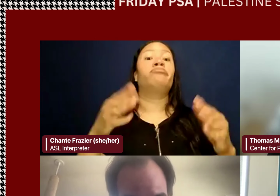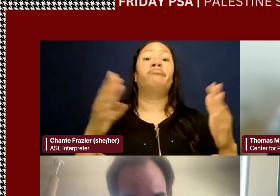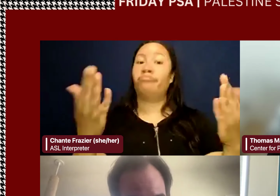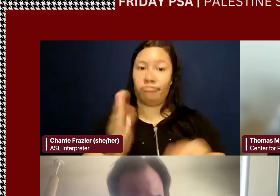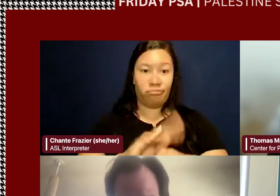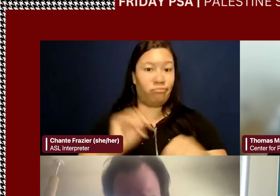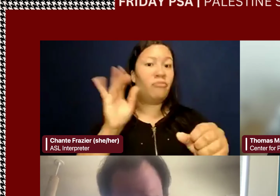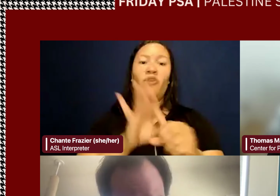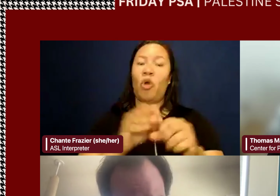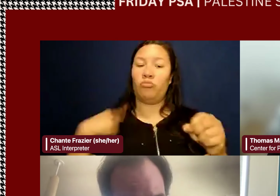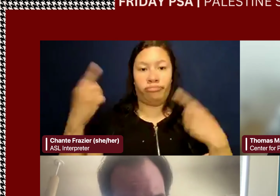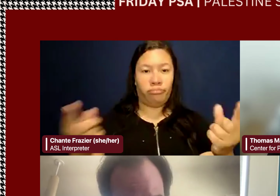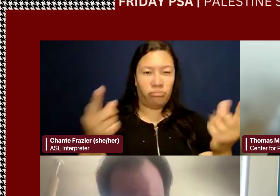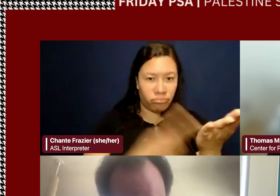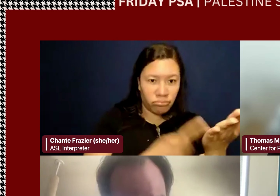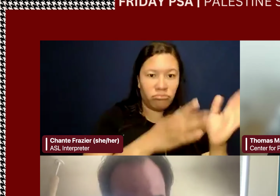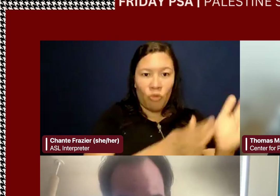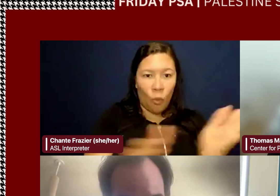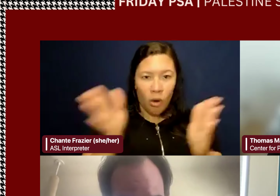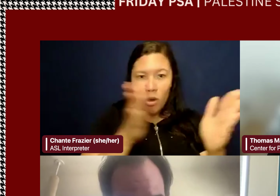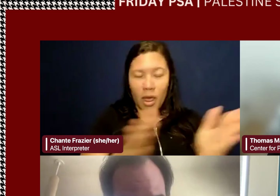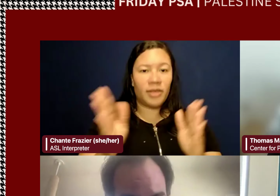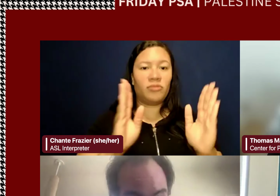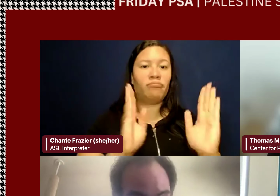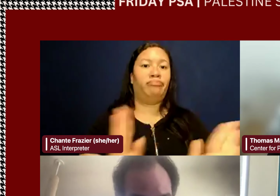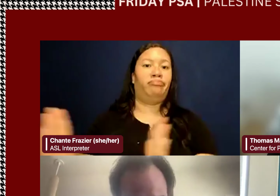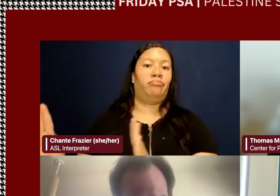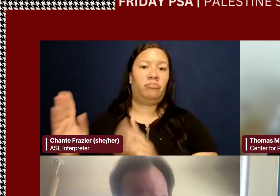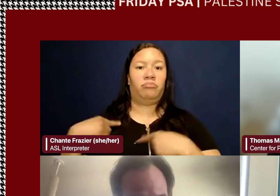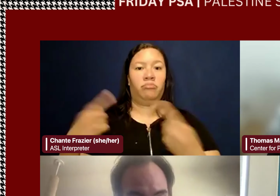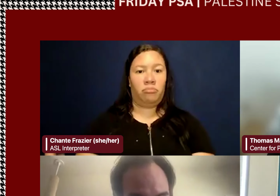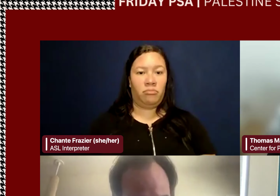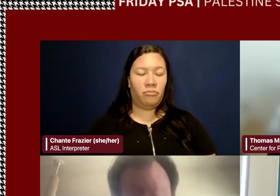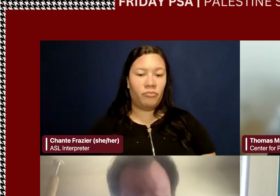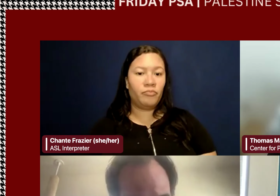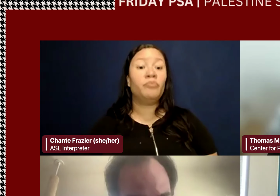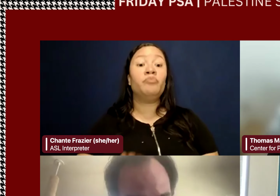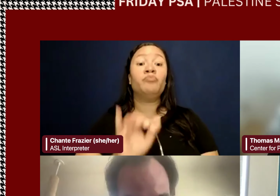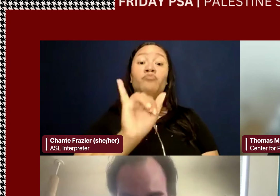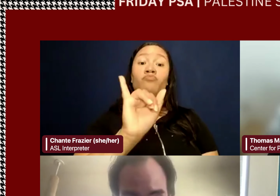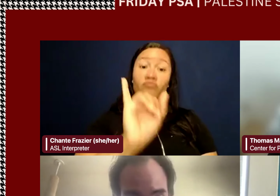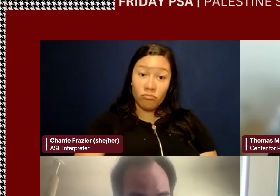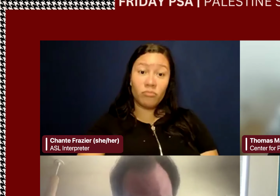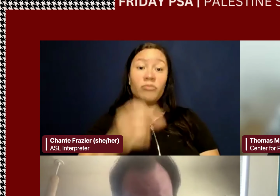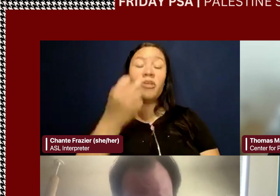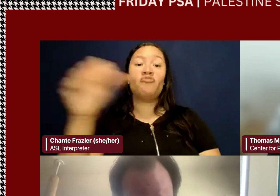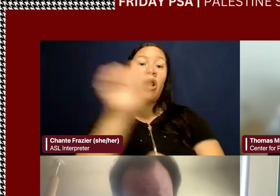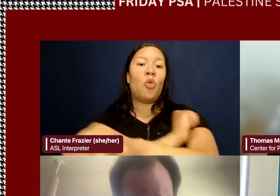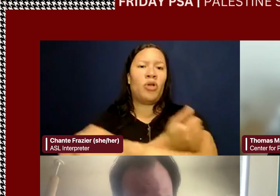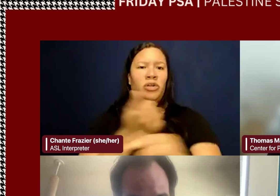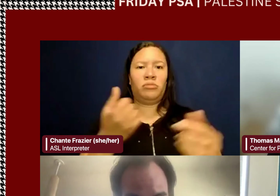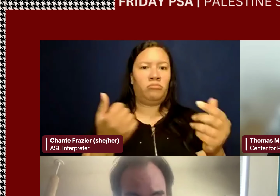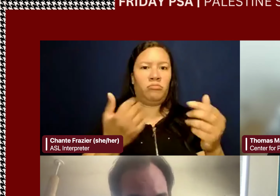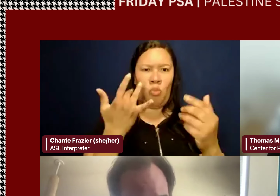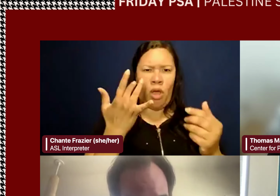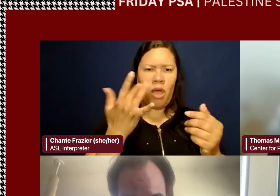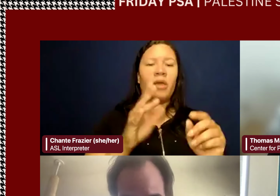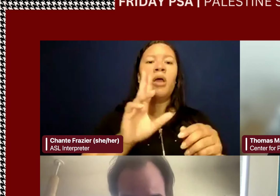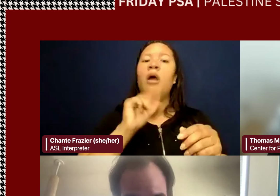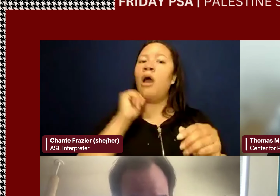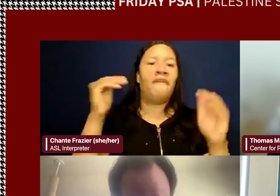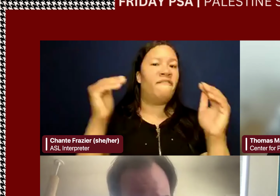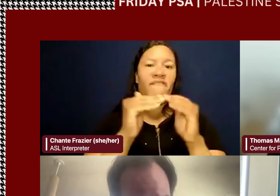then. So although the strike authorization vote, you know, it's in response to these unfair labor practices, this is the